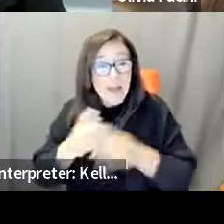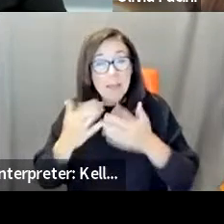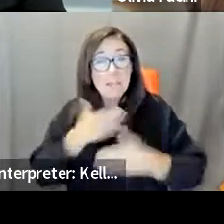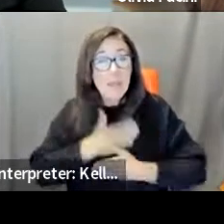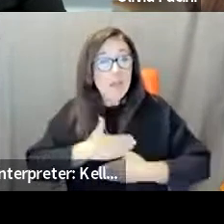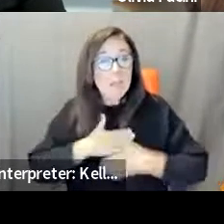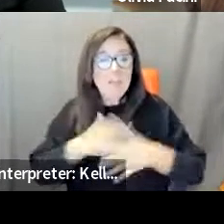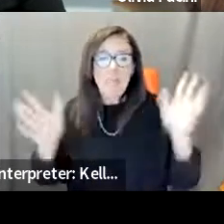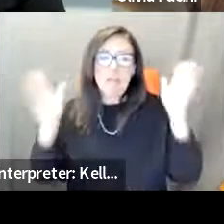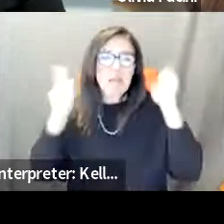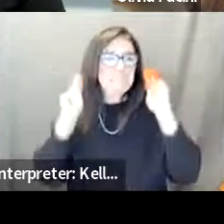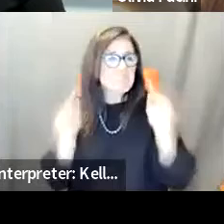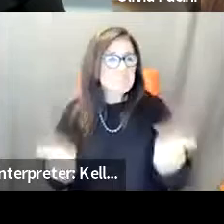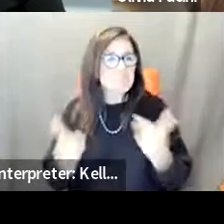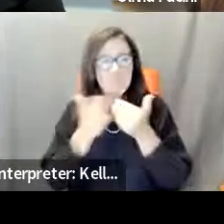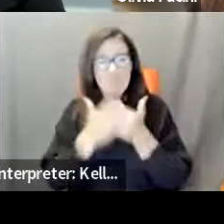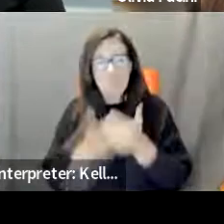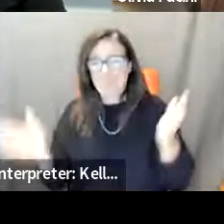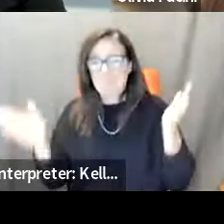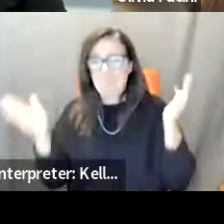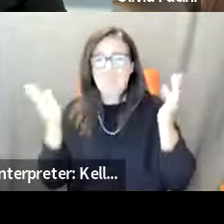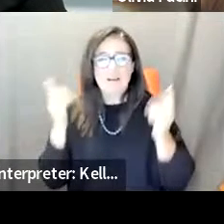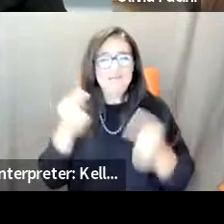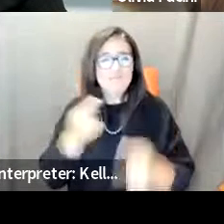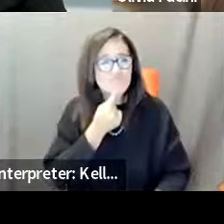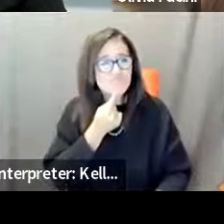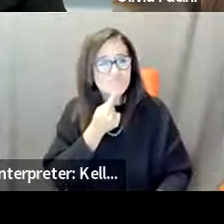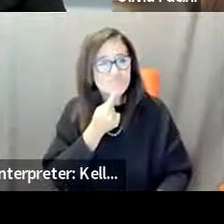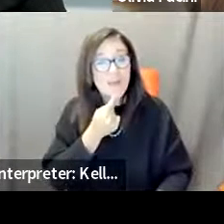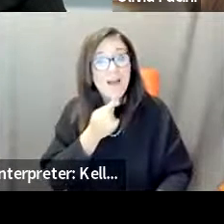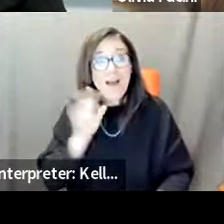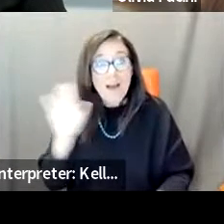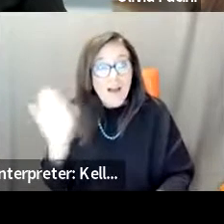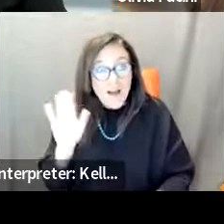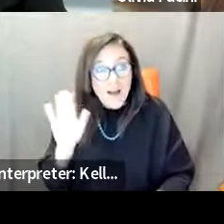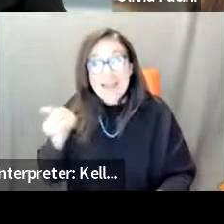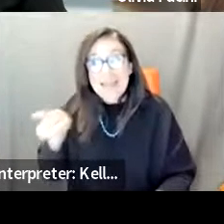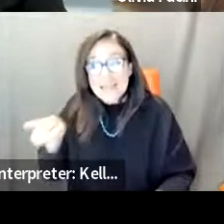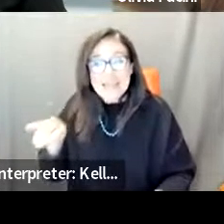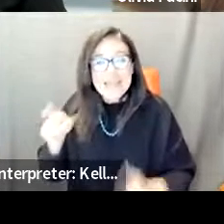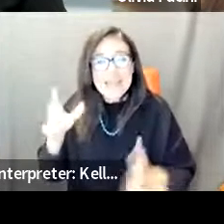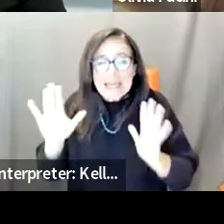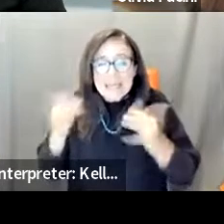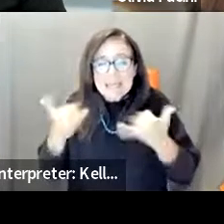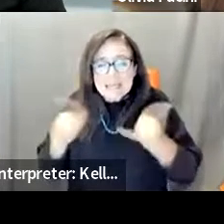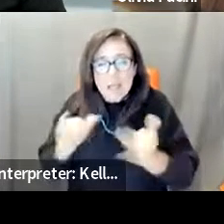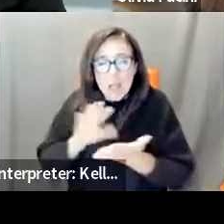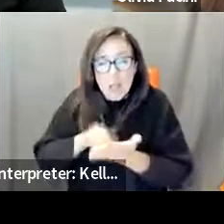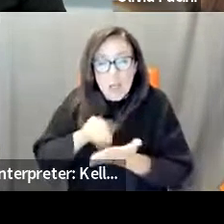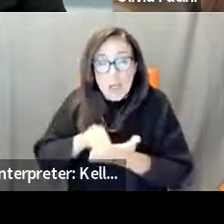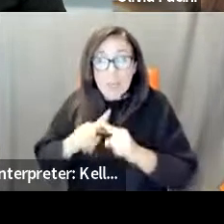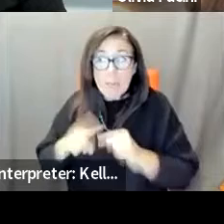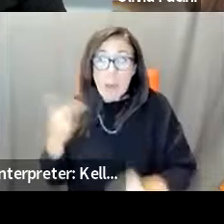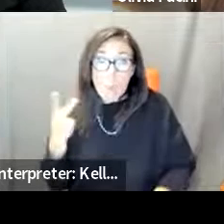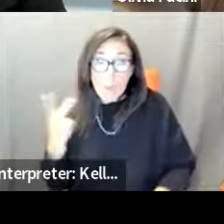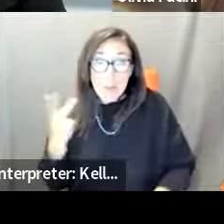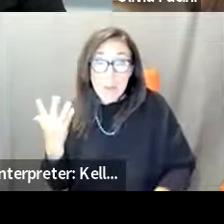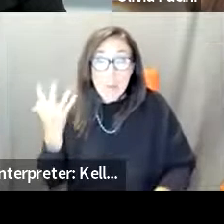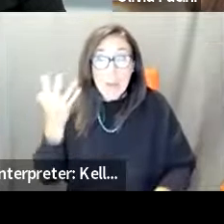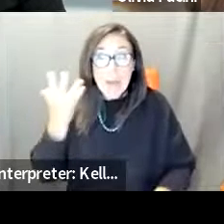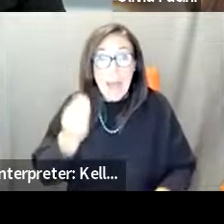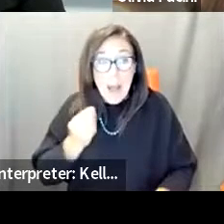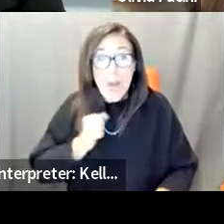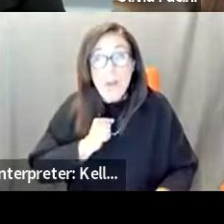loss. And so by going out with him, he's still a work in progress. He doesn't use his